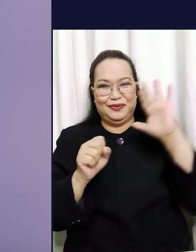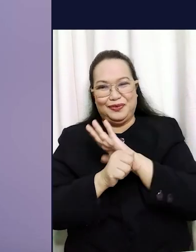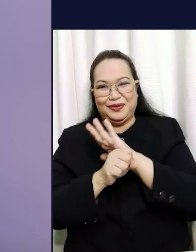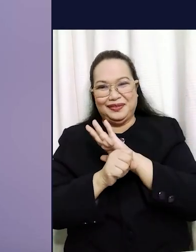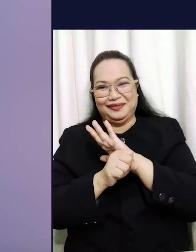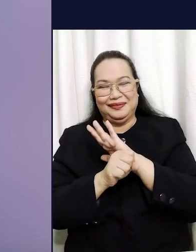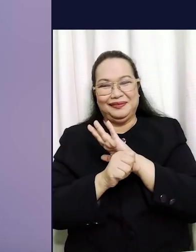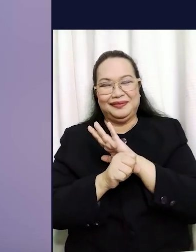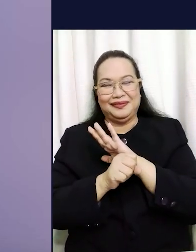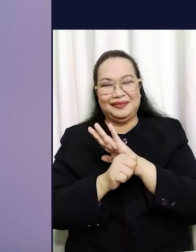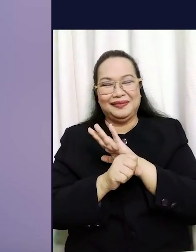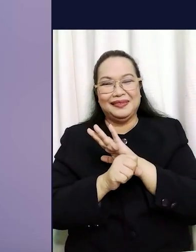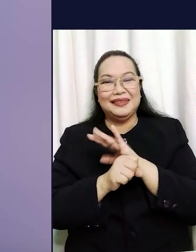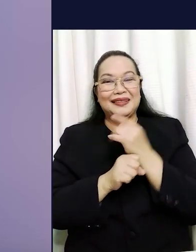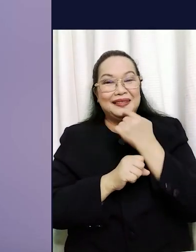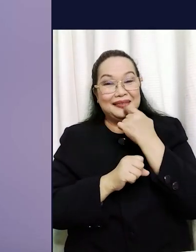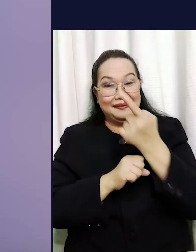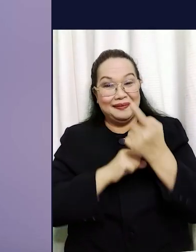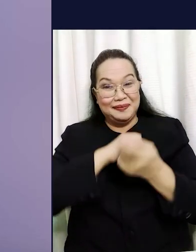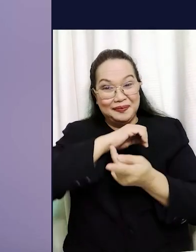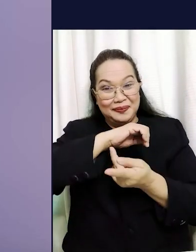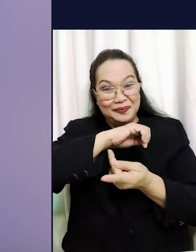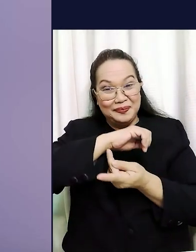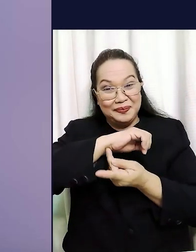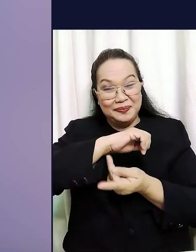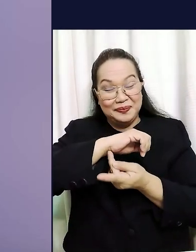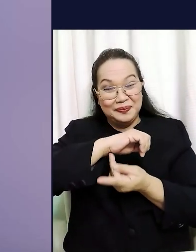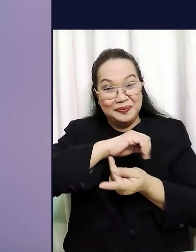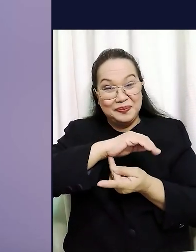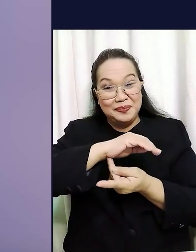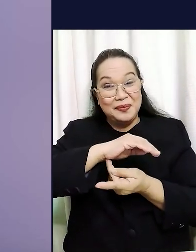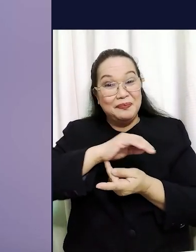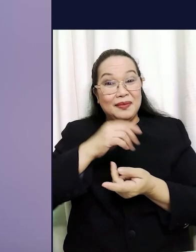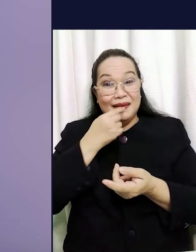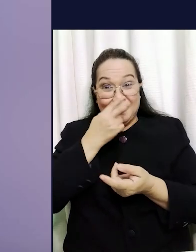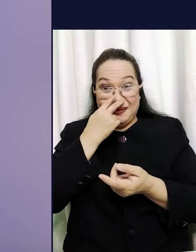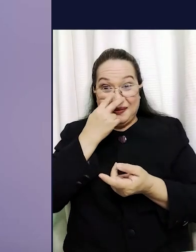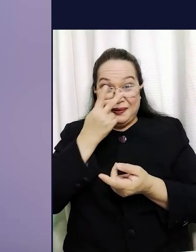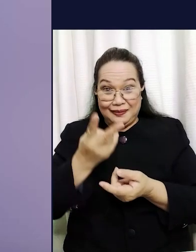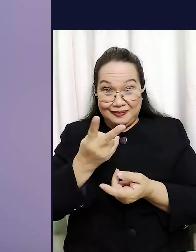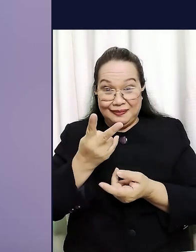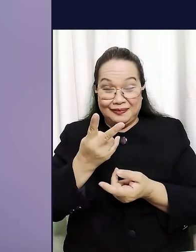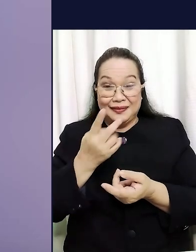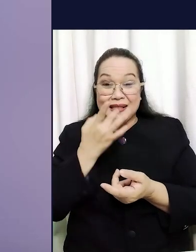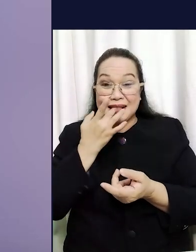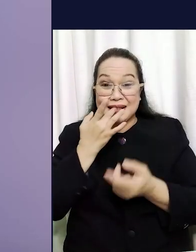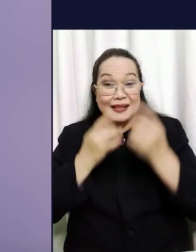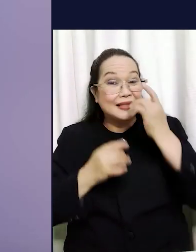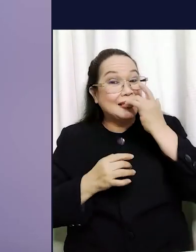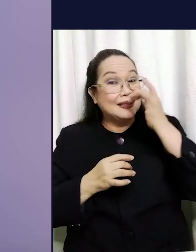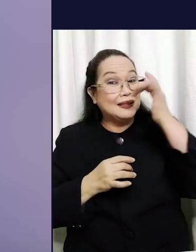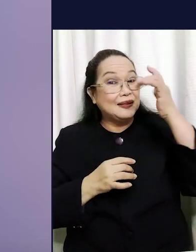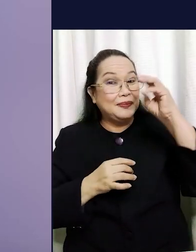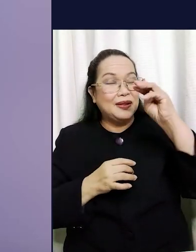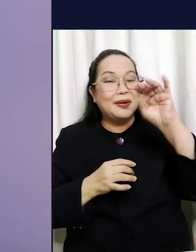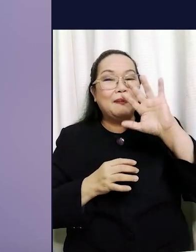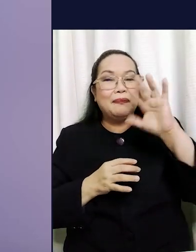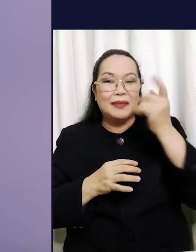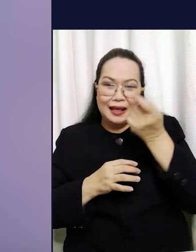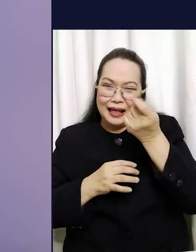perfect will come. Pag dumating na po yung pinakaganap, yung sinasabi natin kanina, the perfect